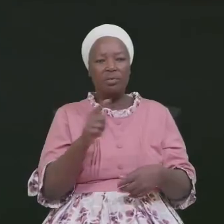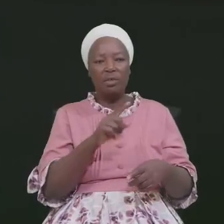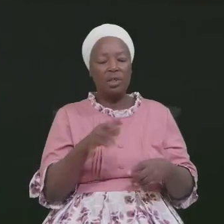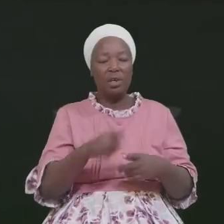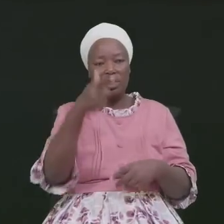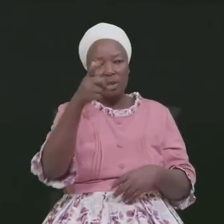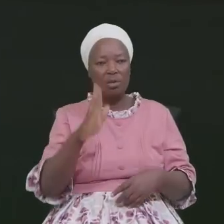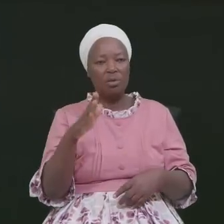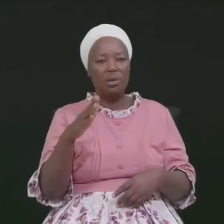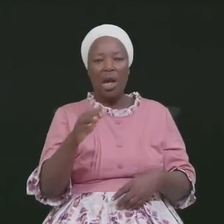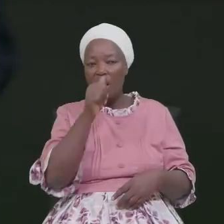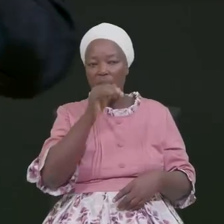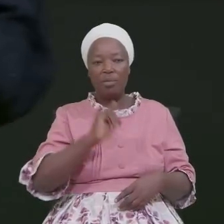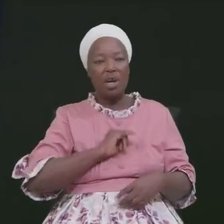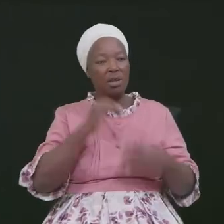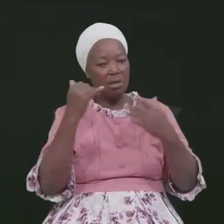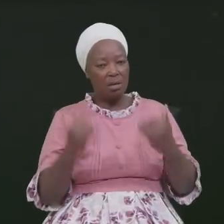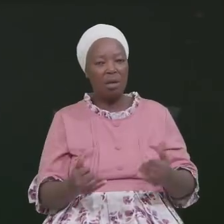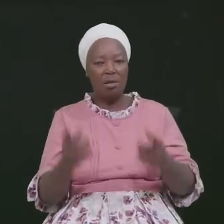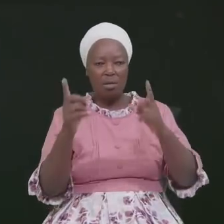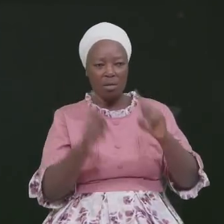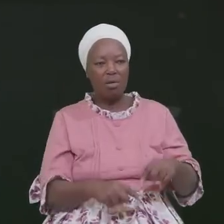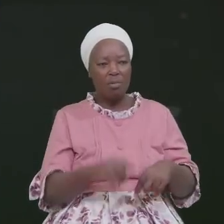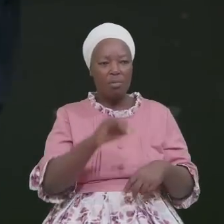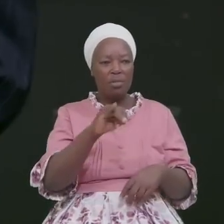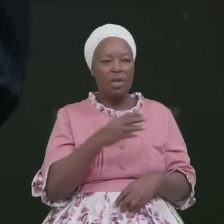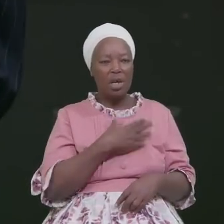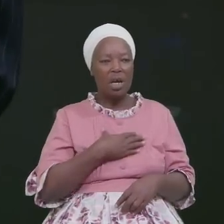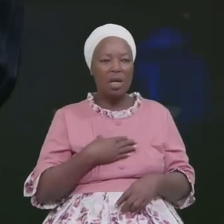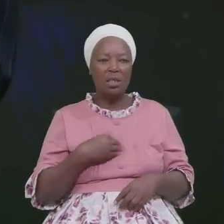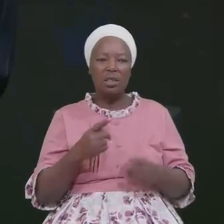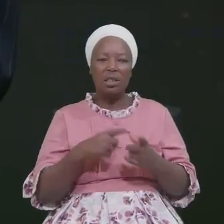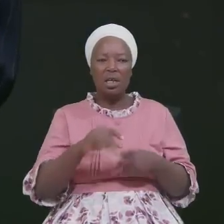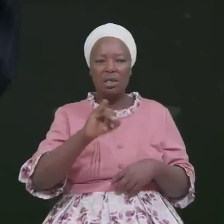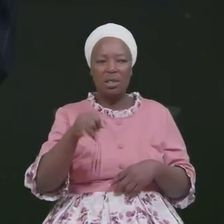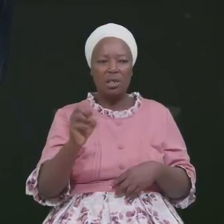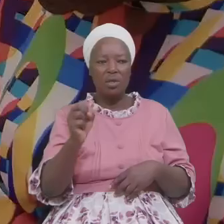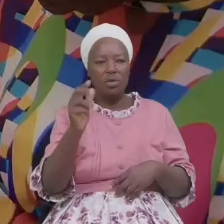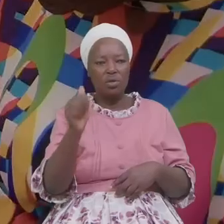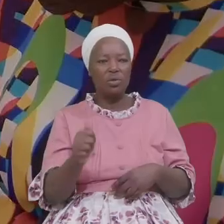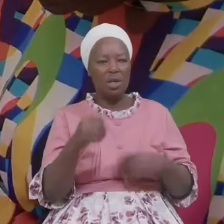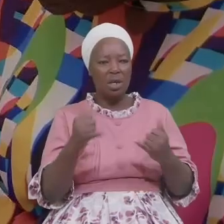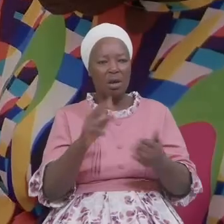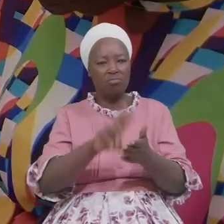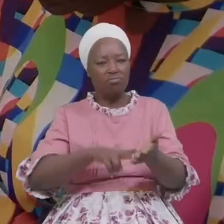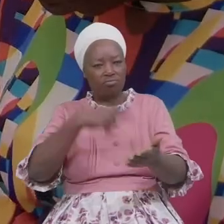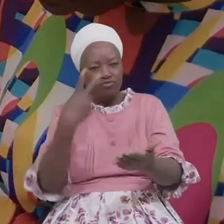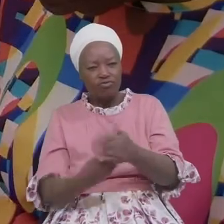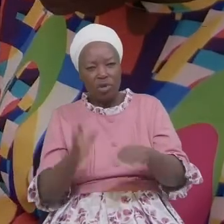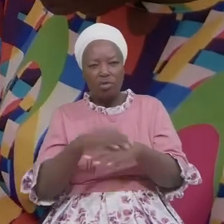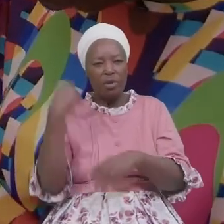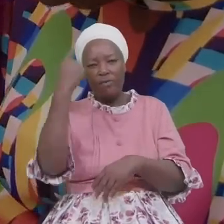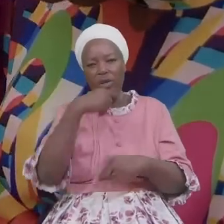I now come? Joshua then fell on his face to the earth and